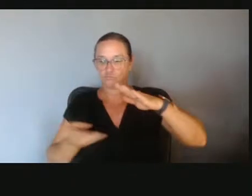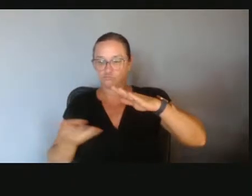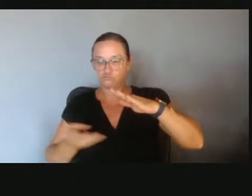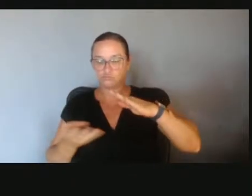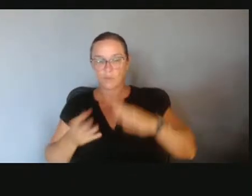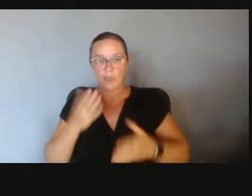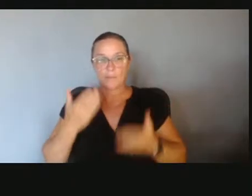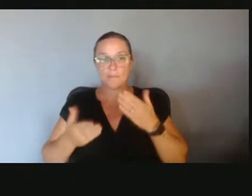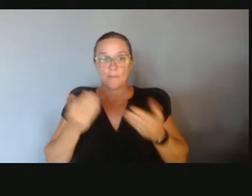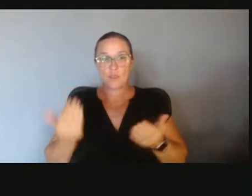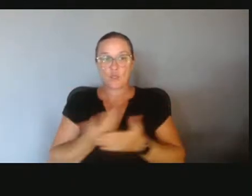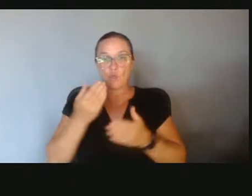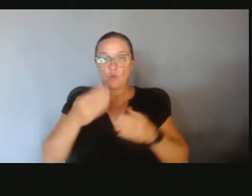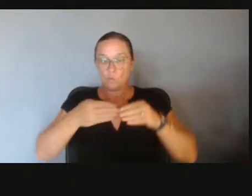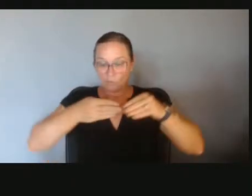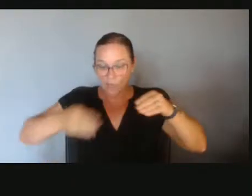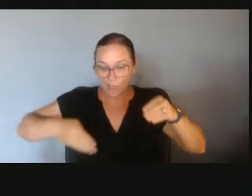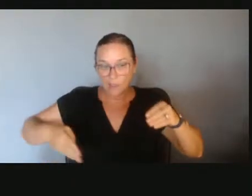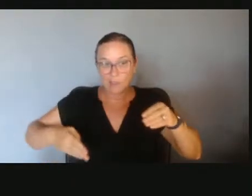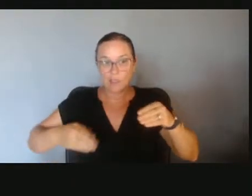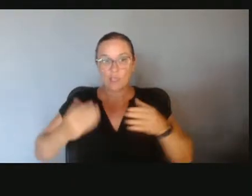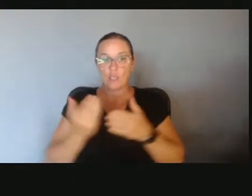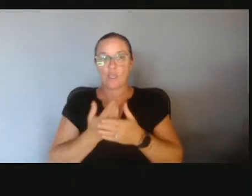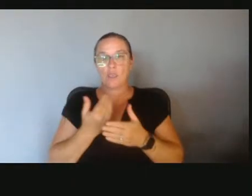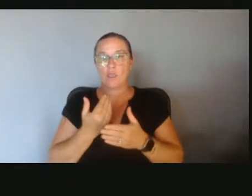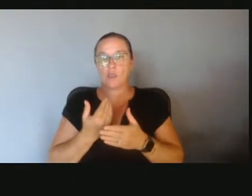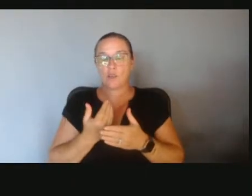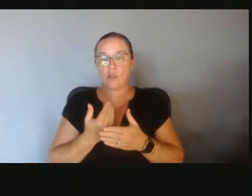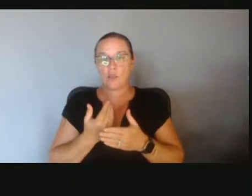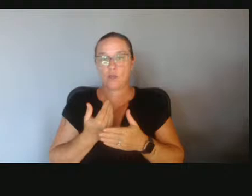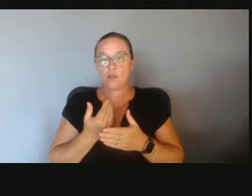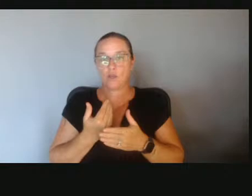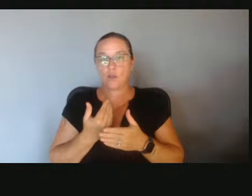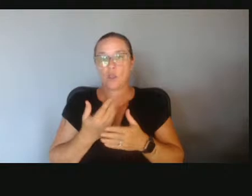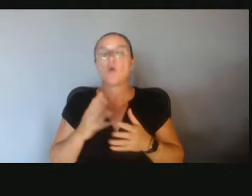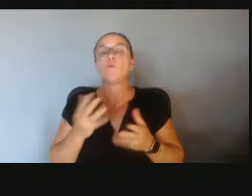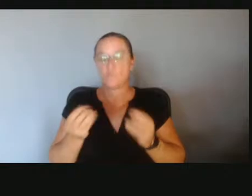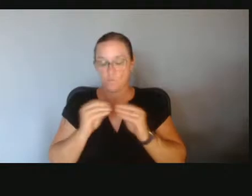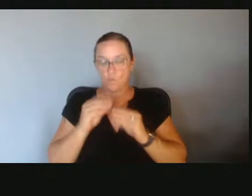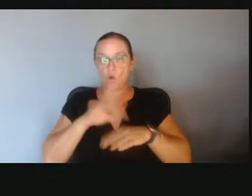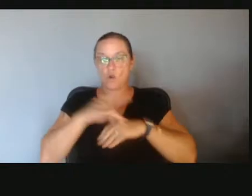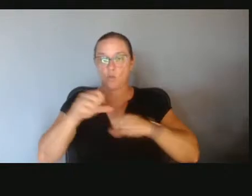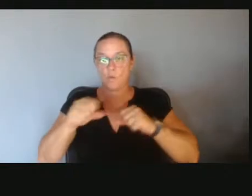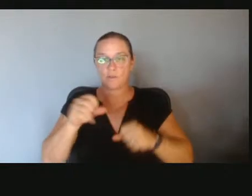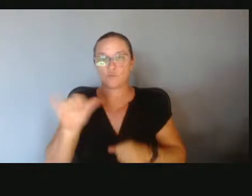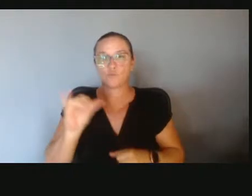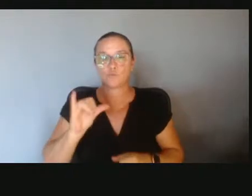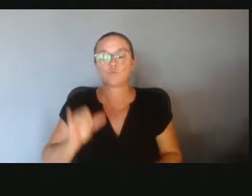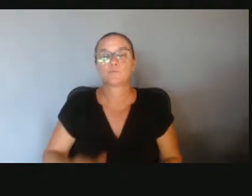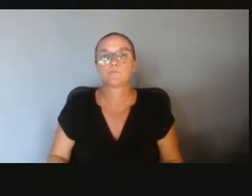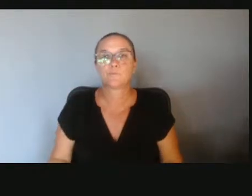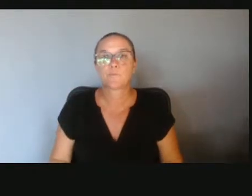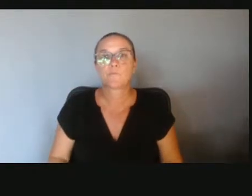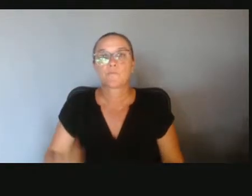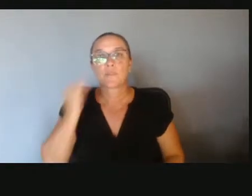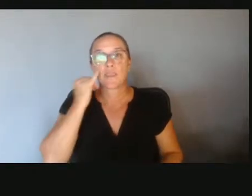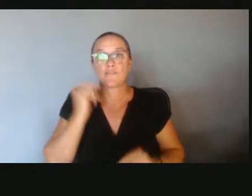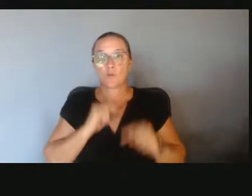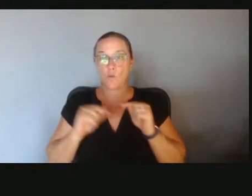new dikes and possibly elevating earthquakes around the area as well. So if I pull it back to